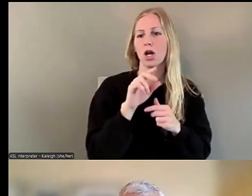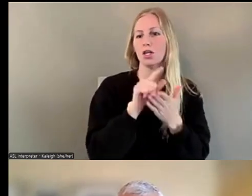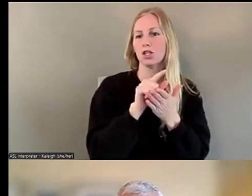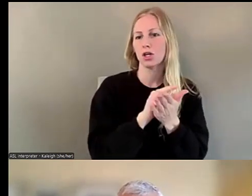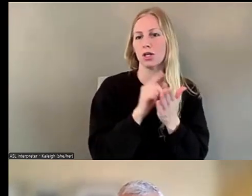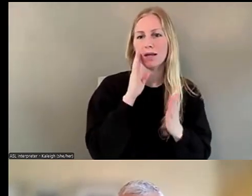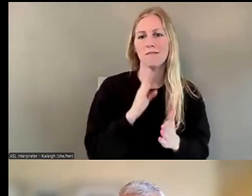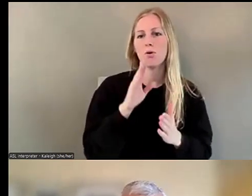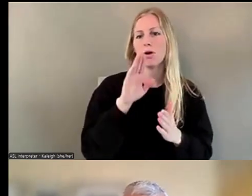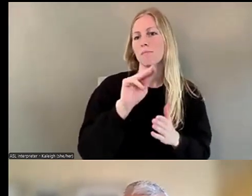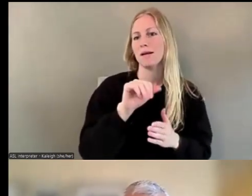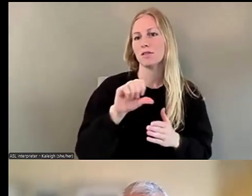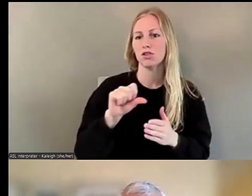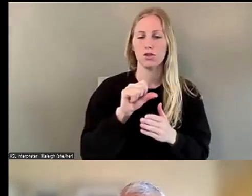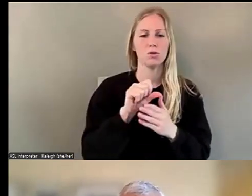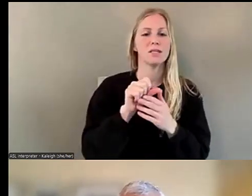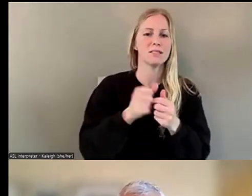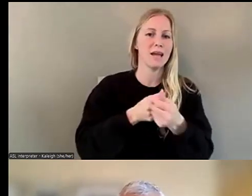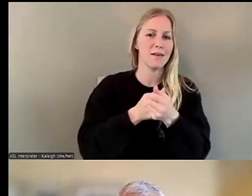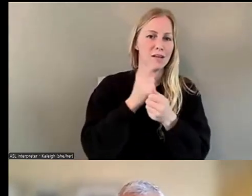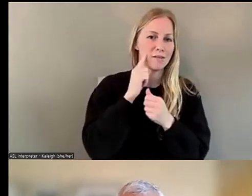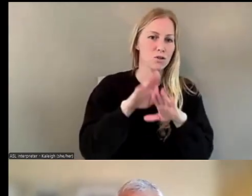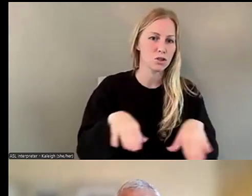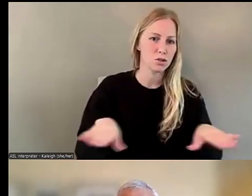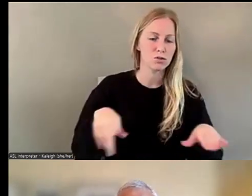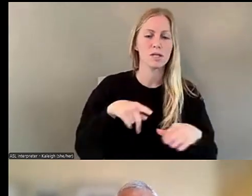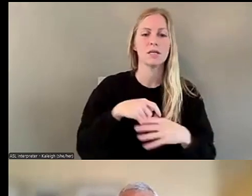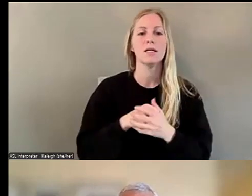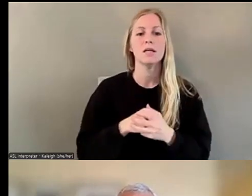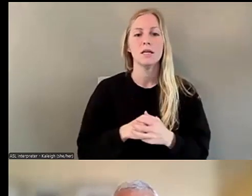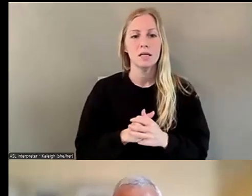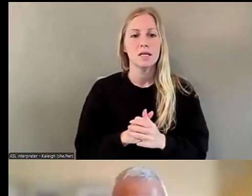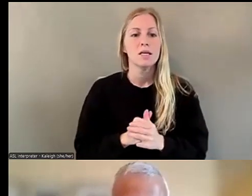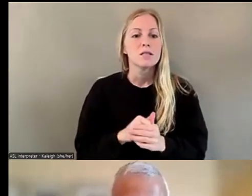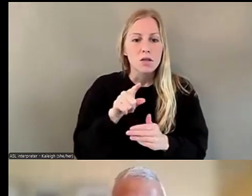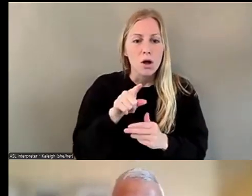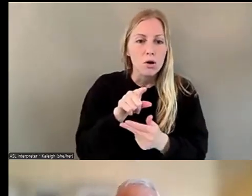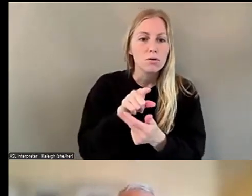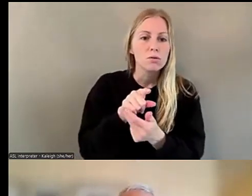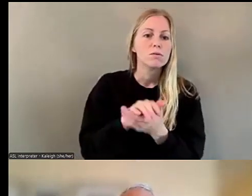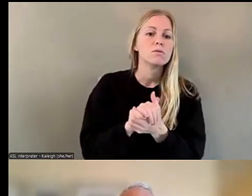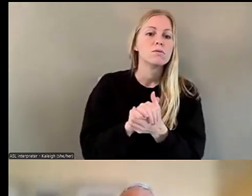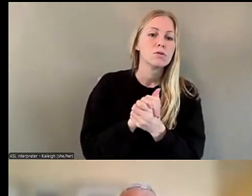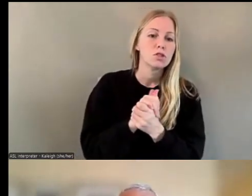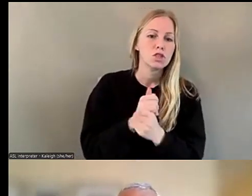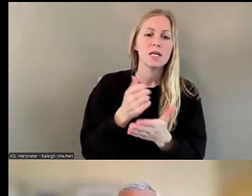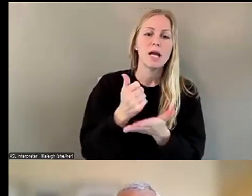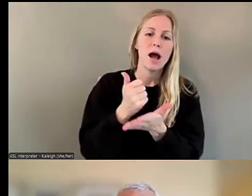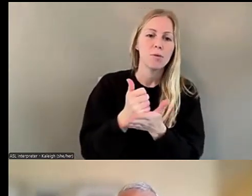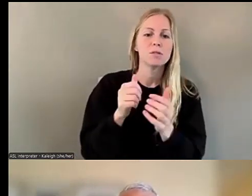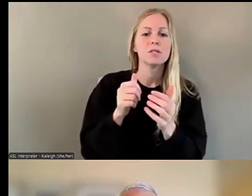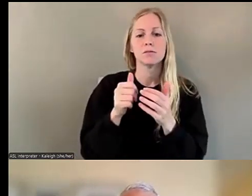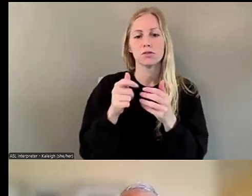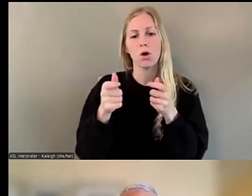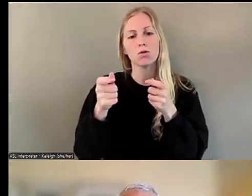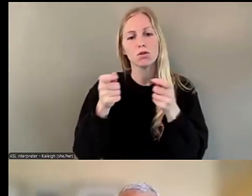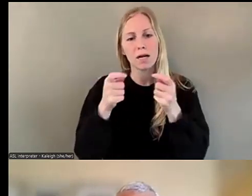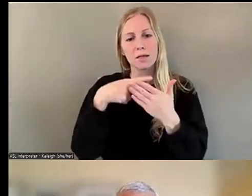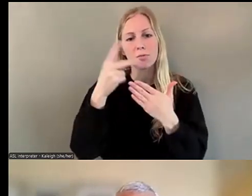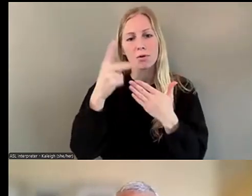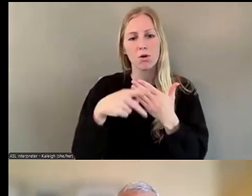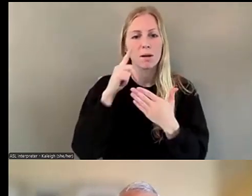provided representation to low-income families in special education and school discipline matters and directed the program on disrupting